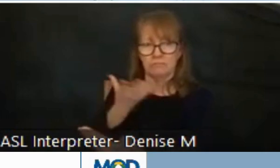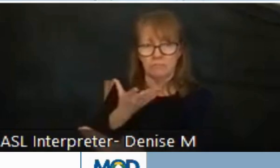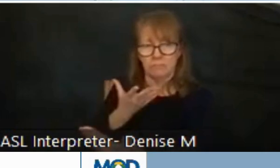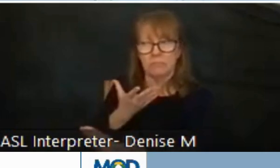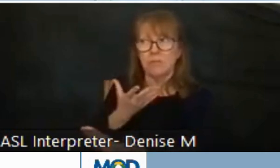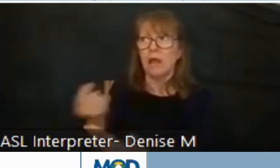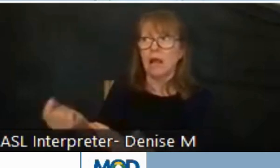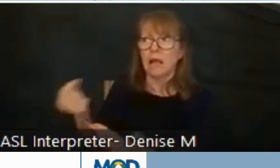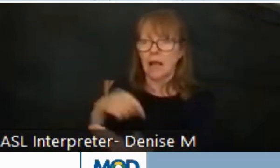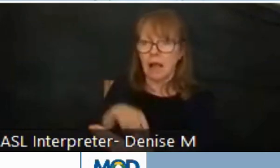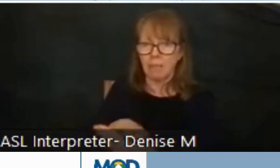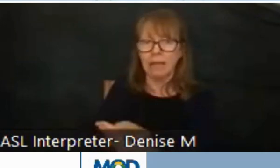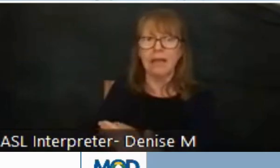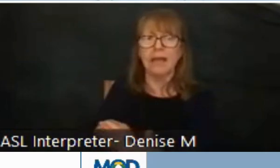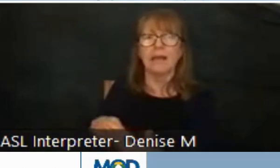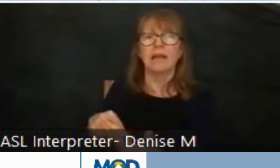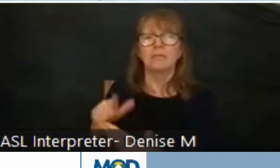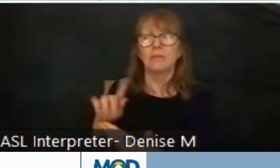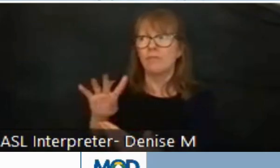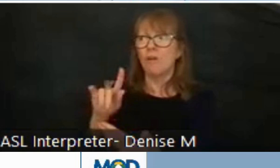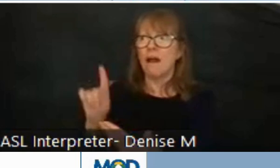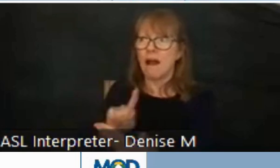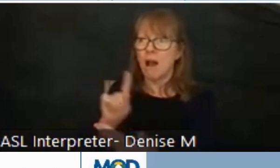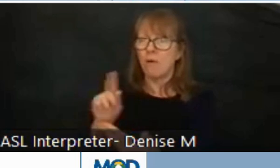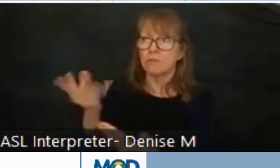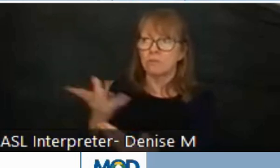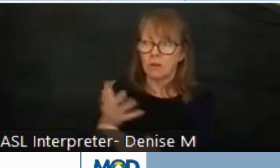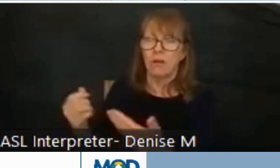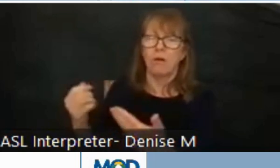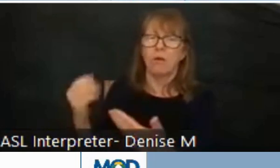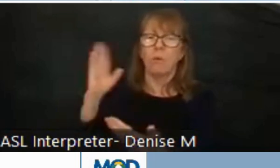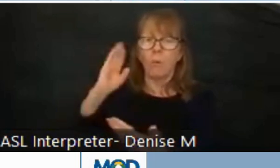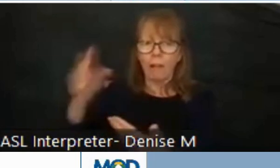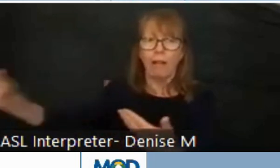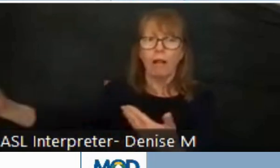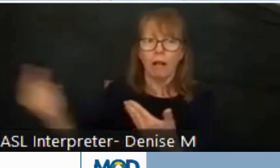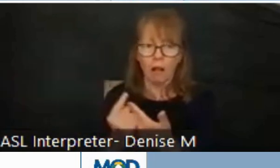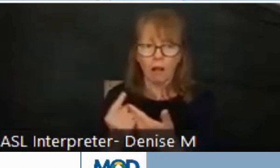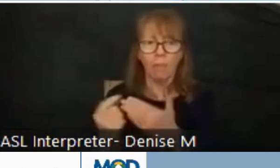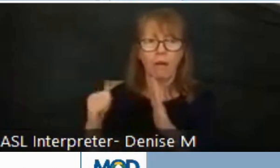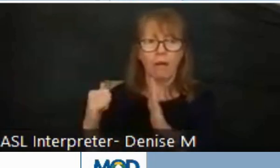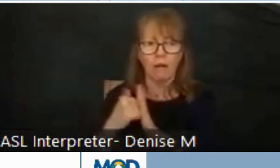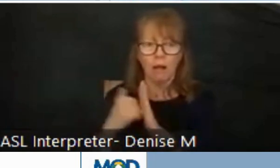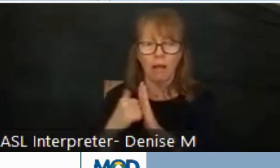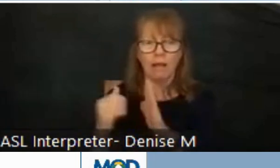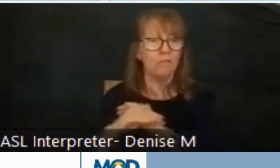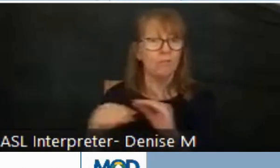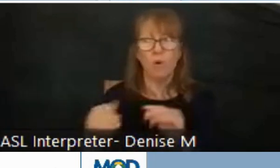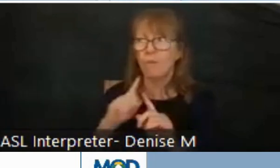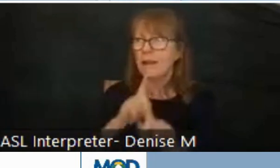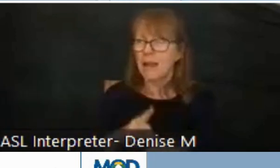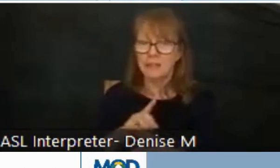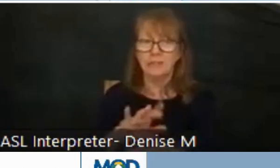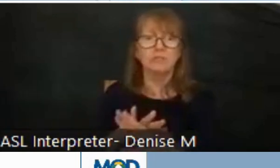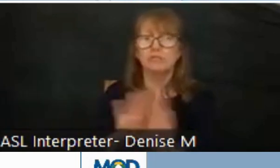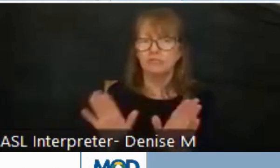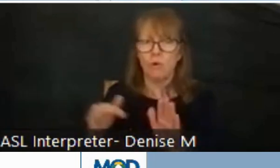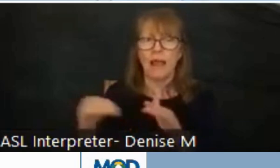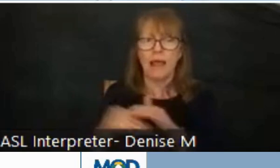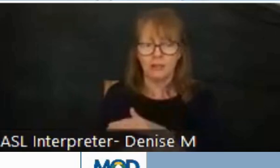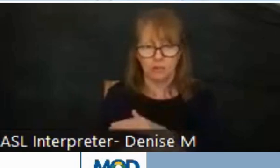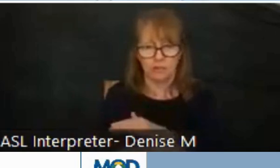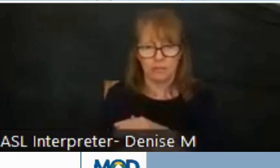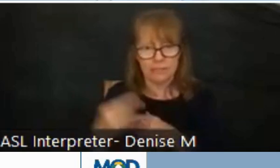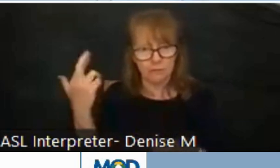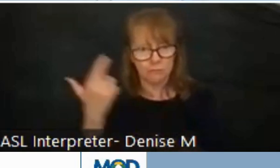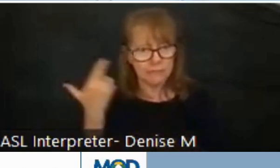and announce themselves, and if nobody answers, not to enter. do we think that that is reasonable? We've got lots of